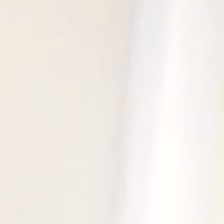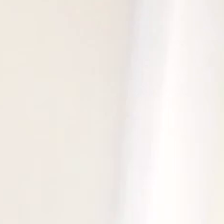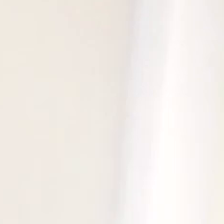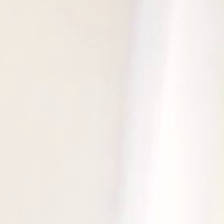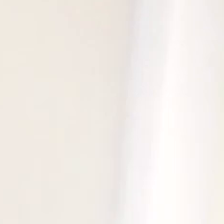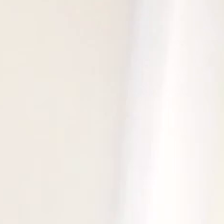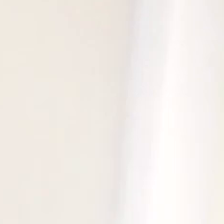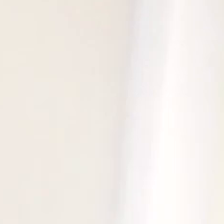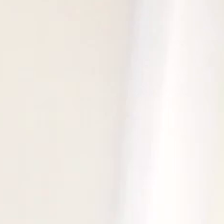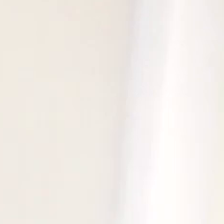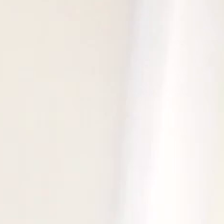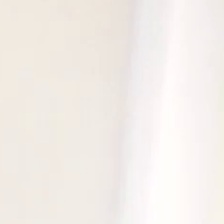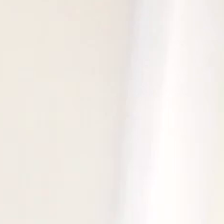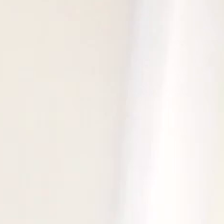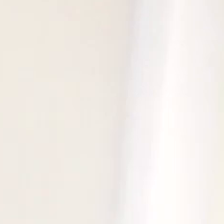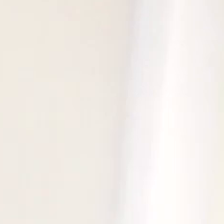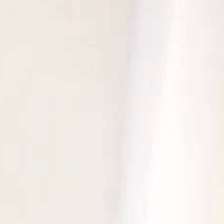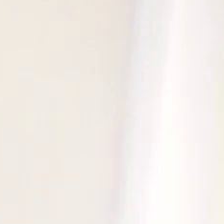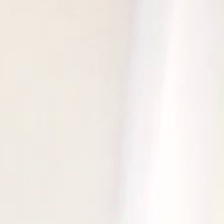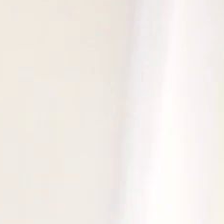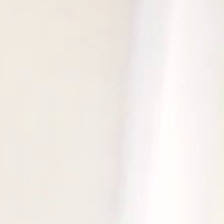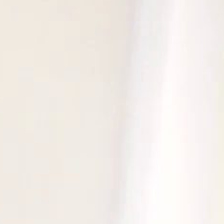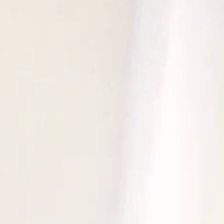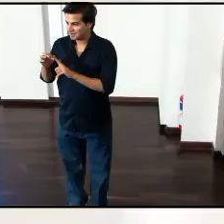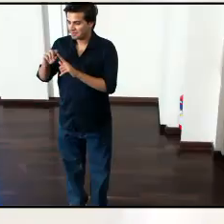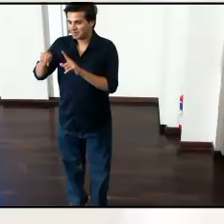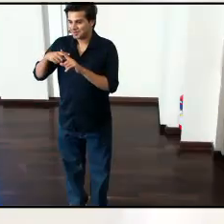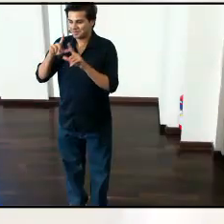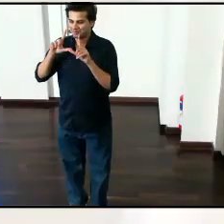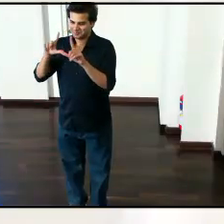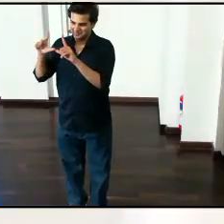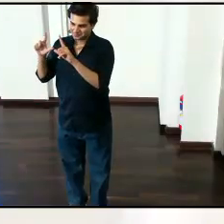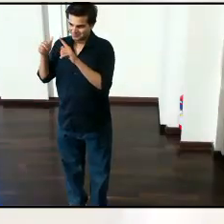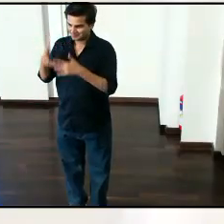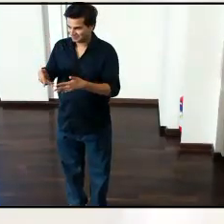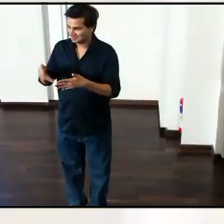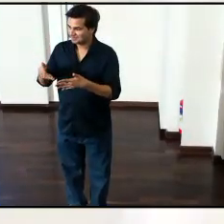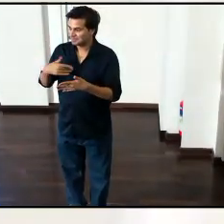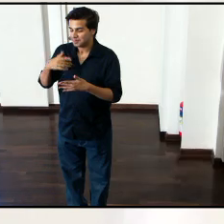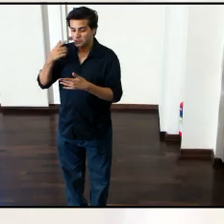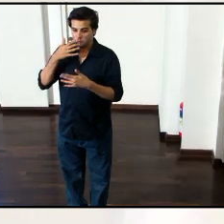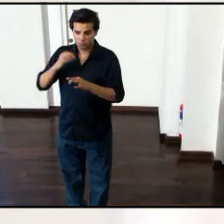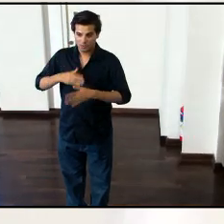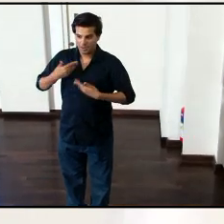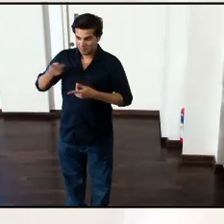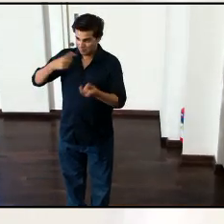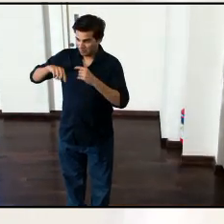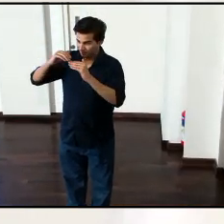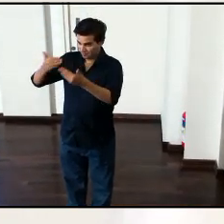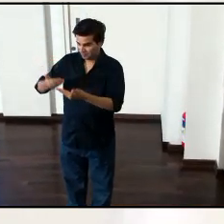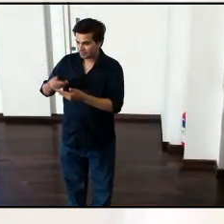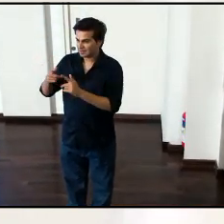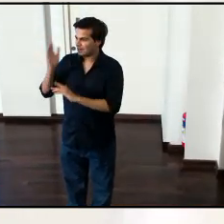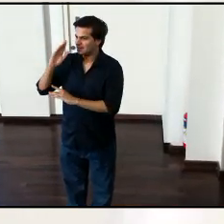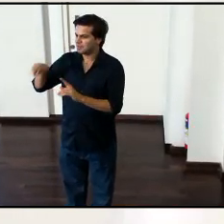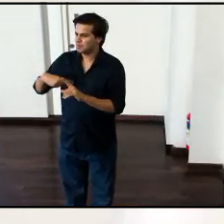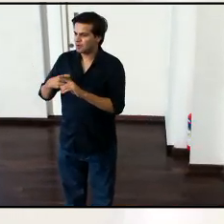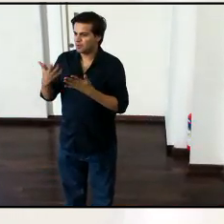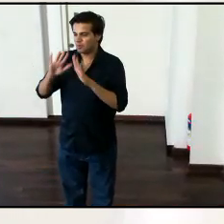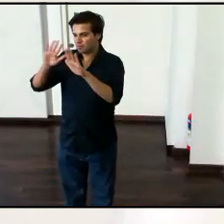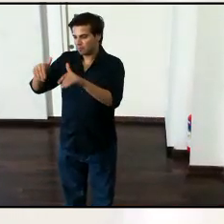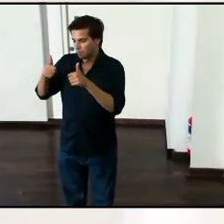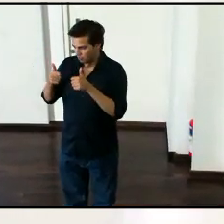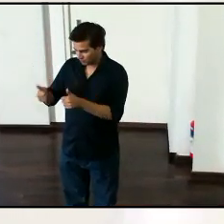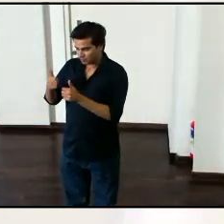Good evening, everyone, and welcome to the Museum of Art and Photography. It is my pleasure to welcome you to the lecture, Posters